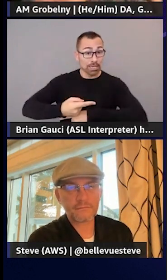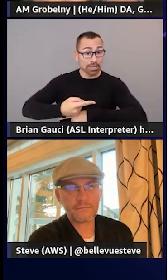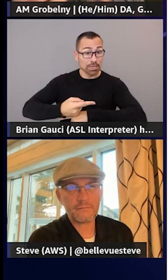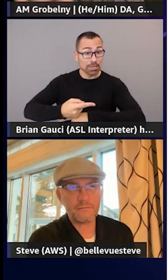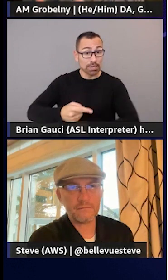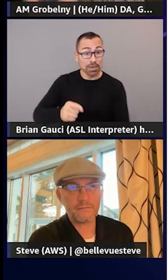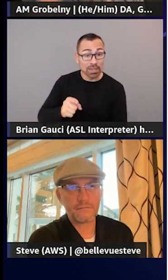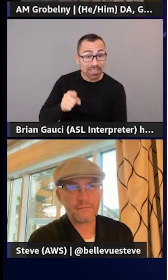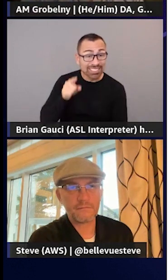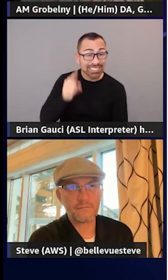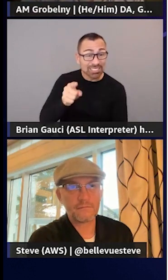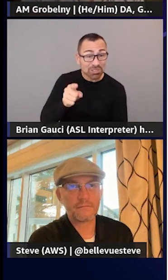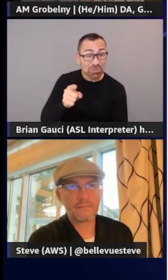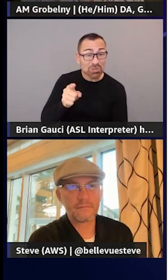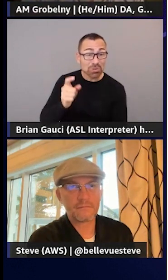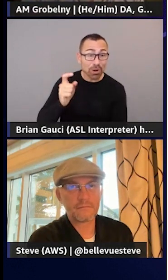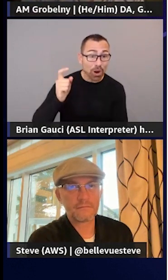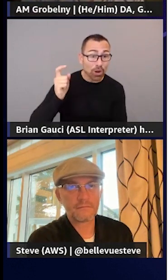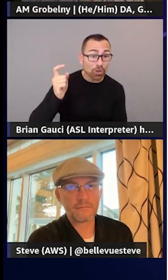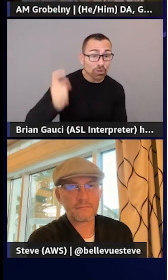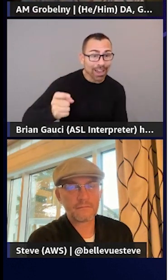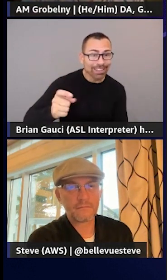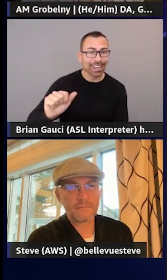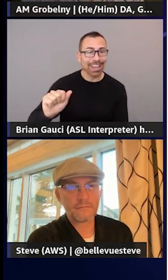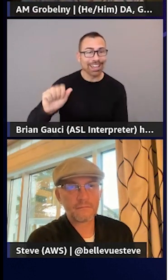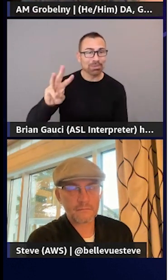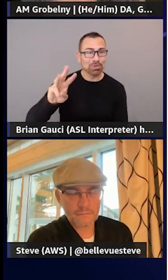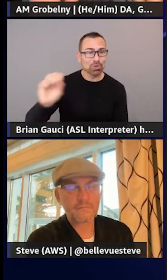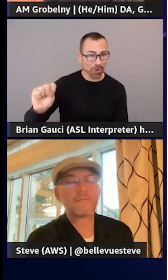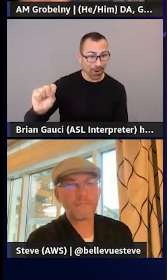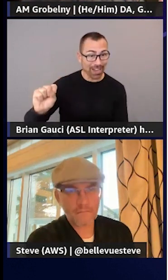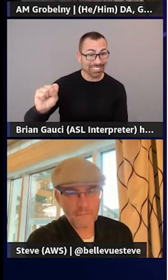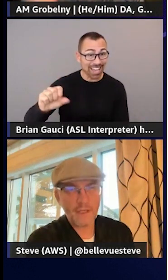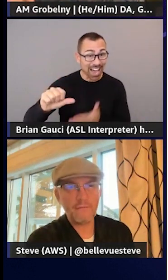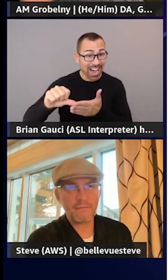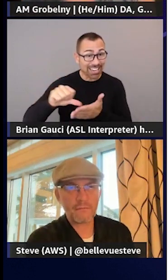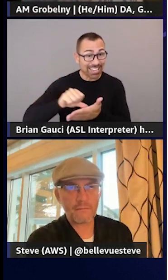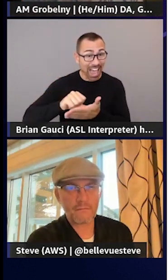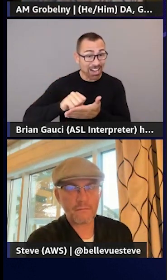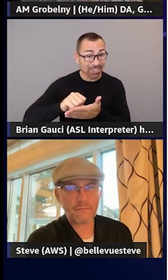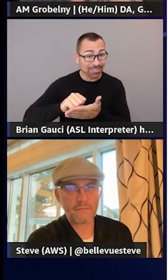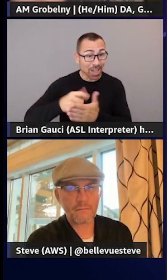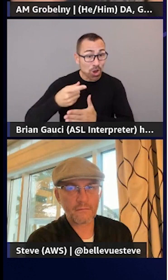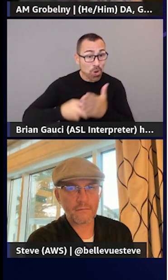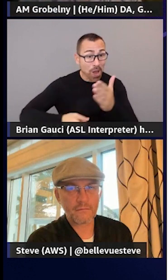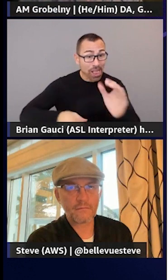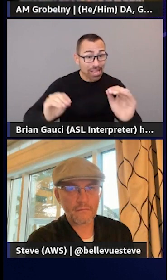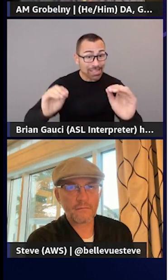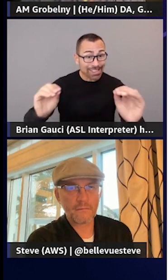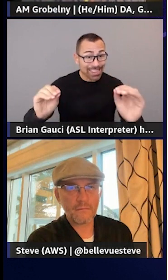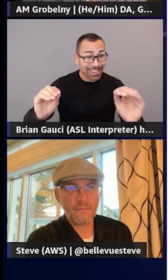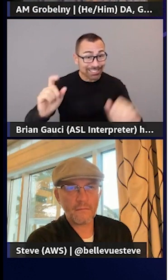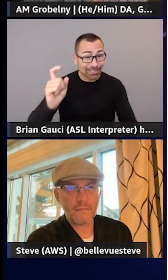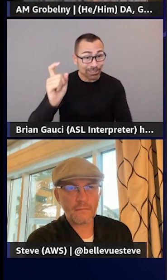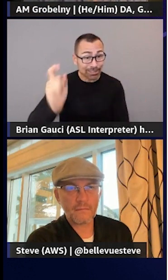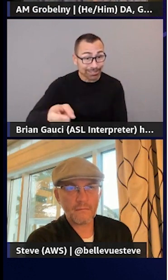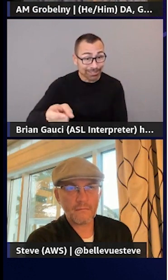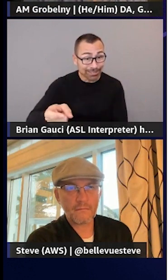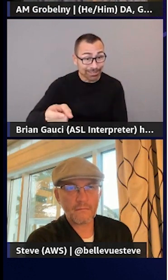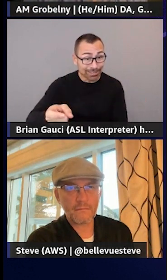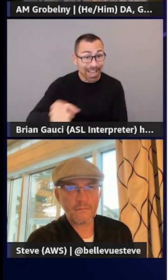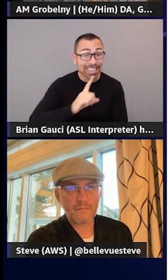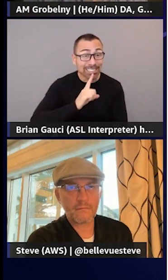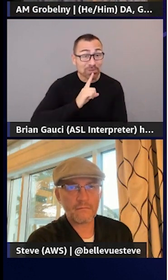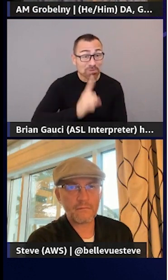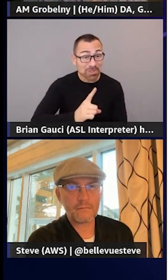you are granted an AWS account, like for free. And it's a real AWS account that